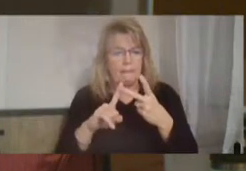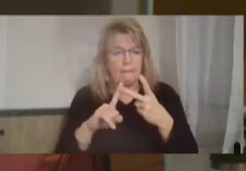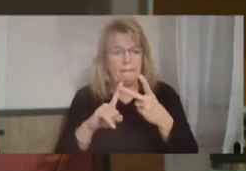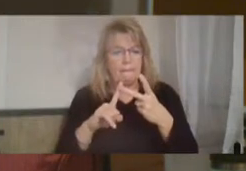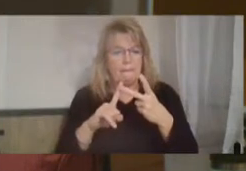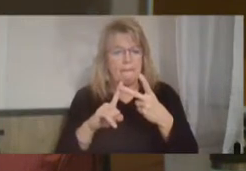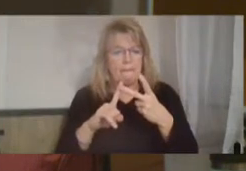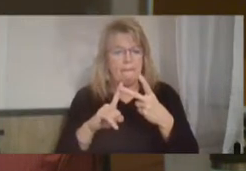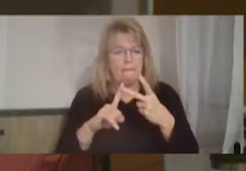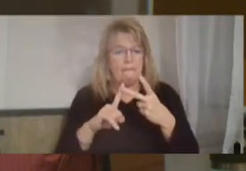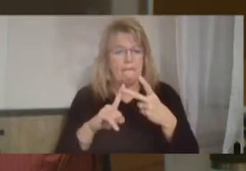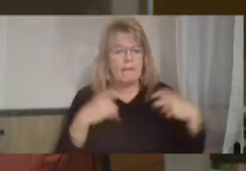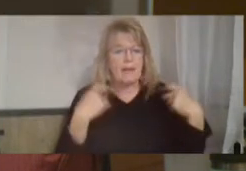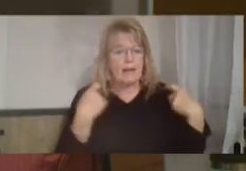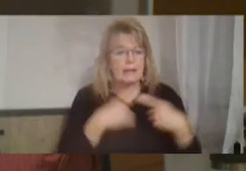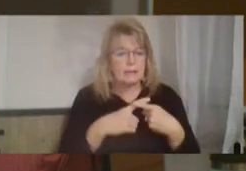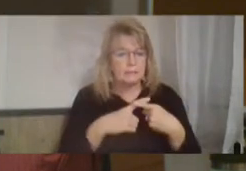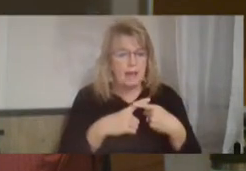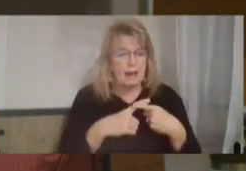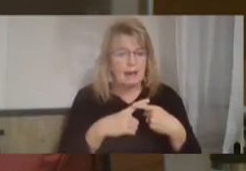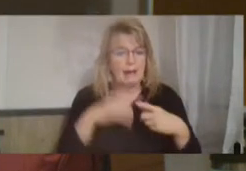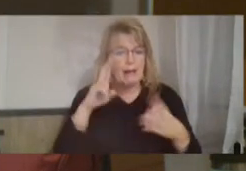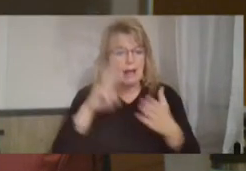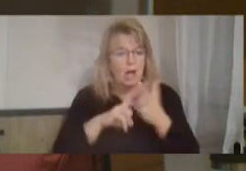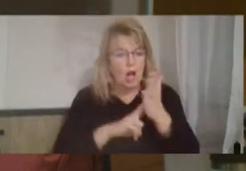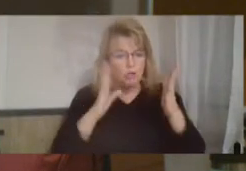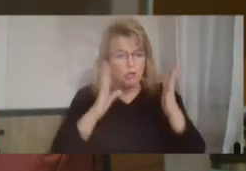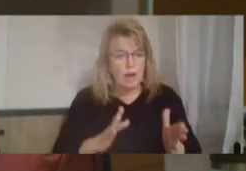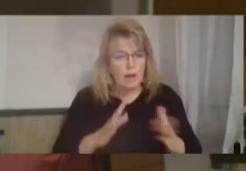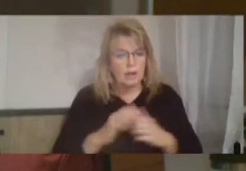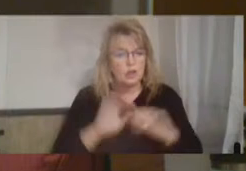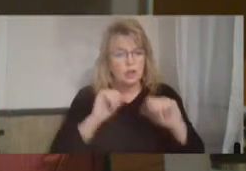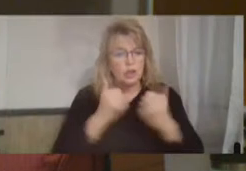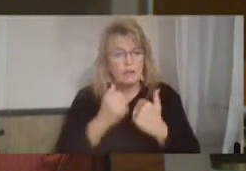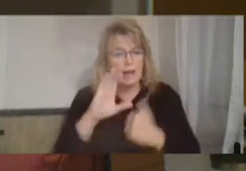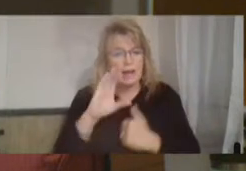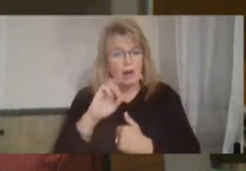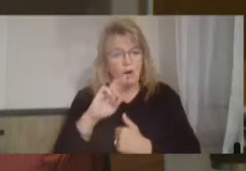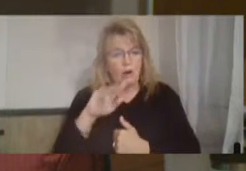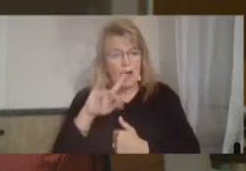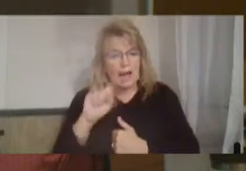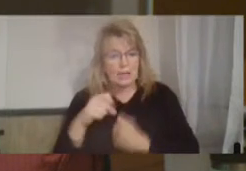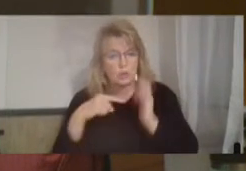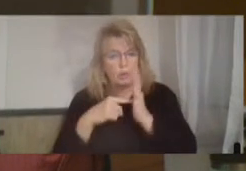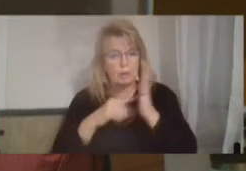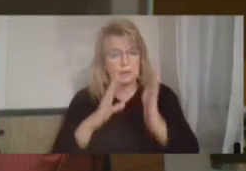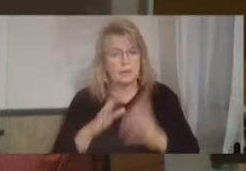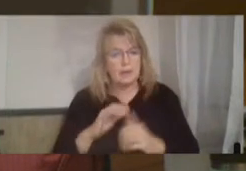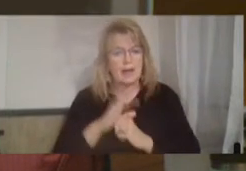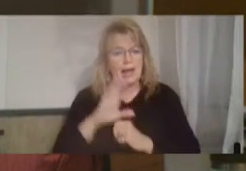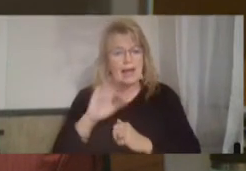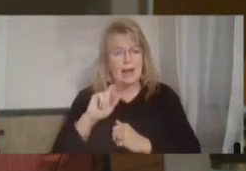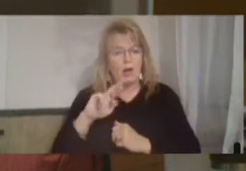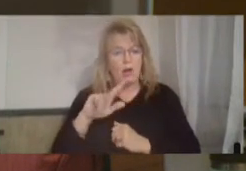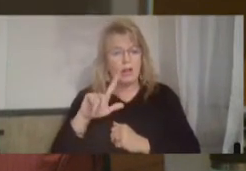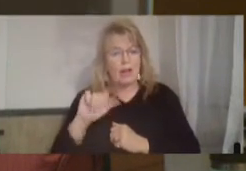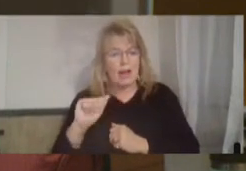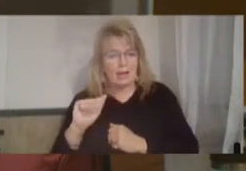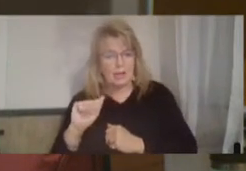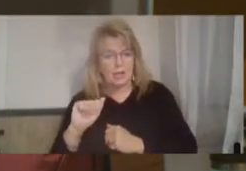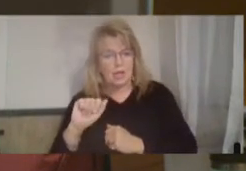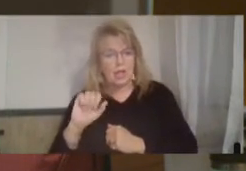Hispanic Contractors Association of the Carolinas representative, Carolina Schaffner, the